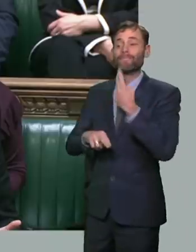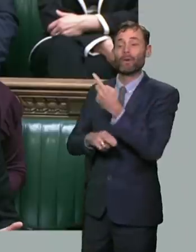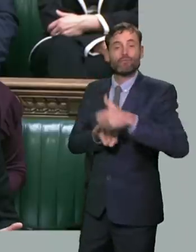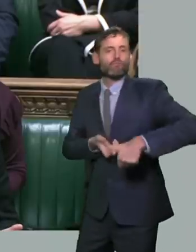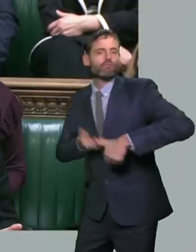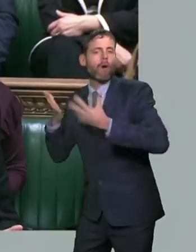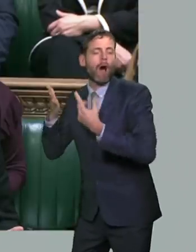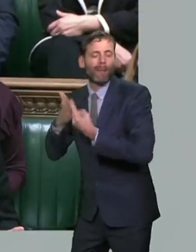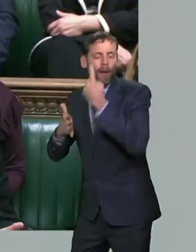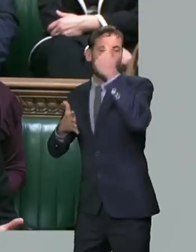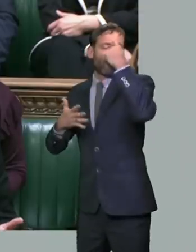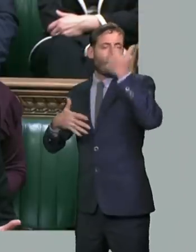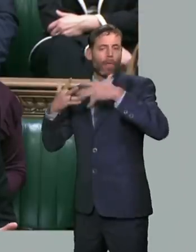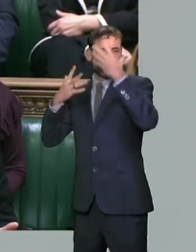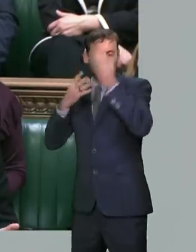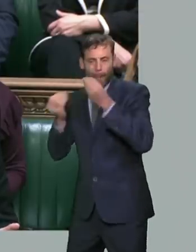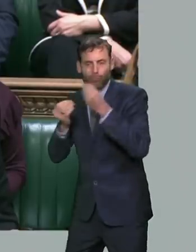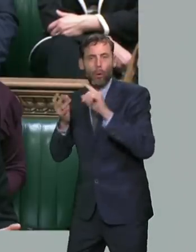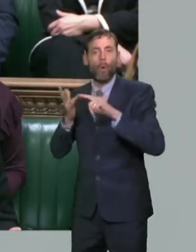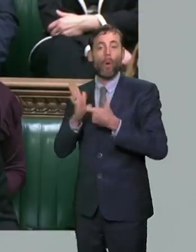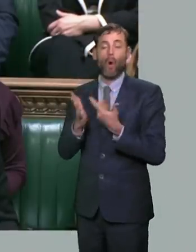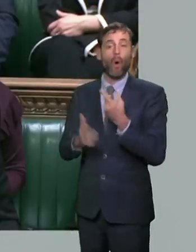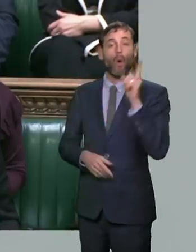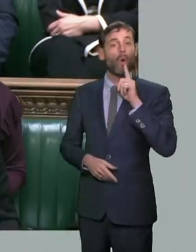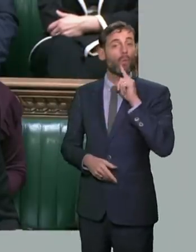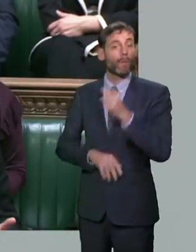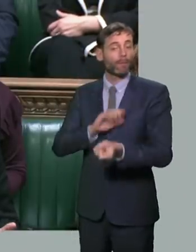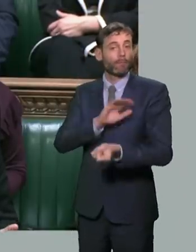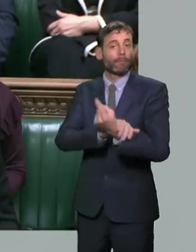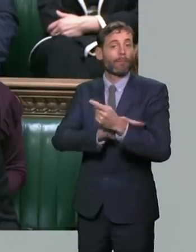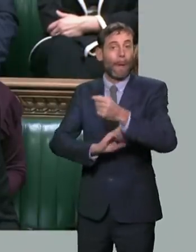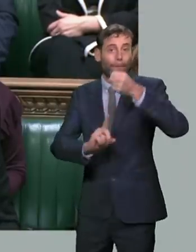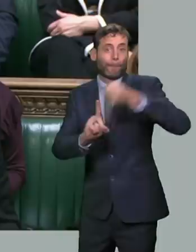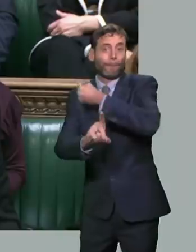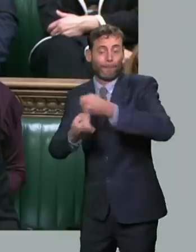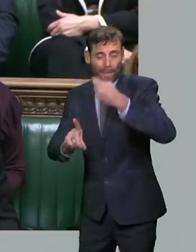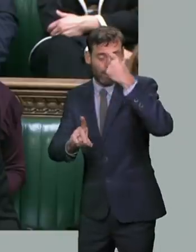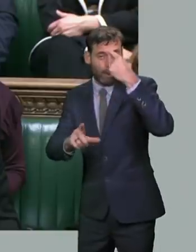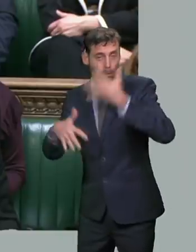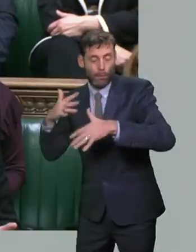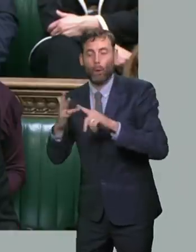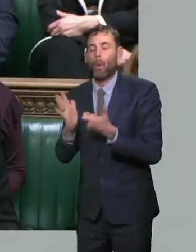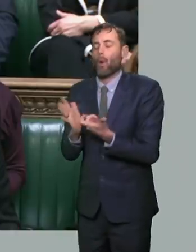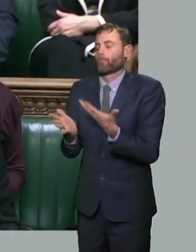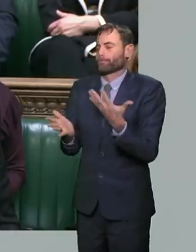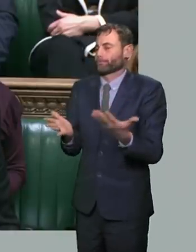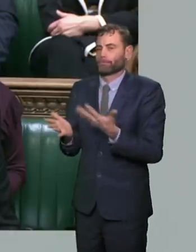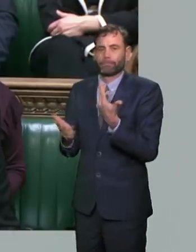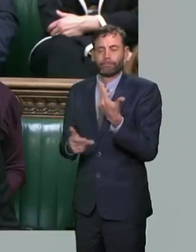it's women who've been beaten in the head by their partners, it's people who've had brain injuries